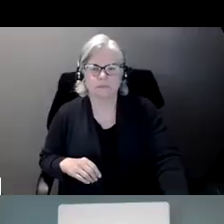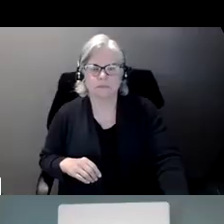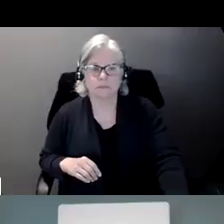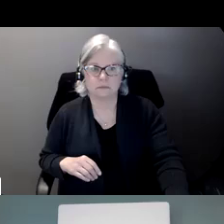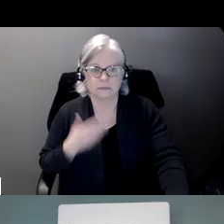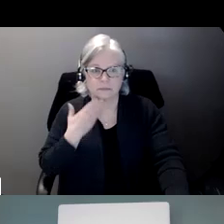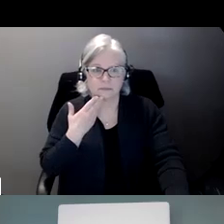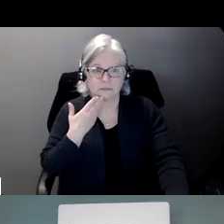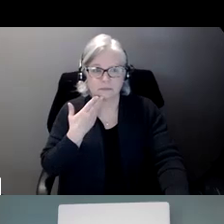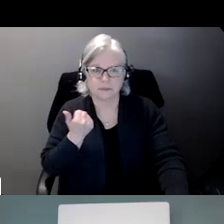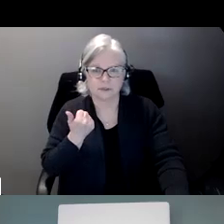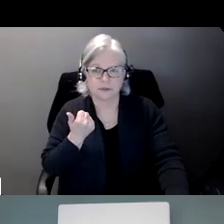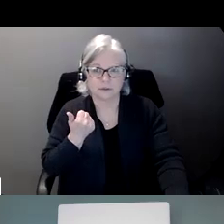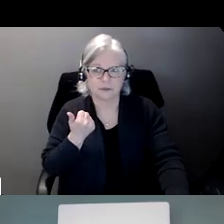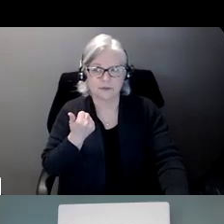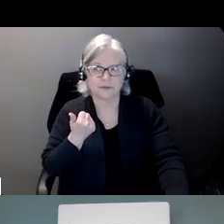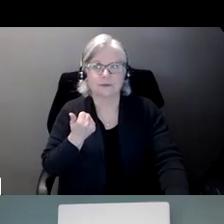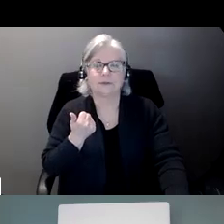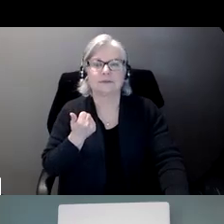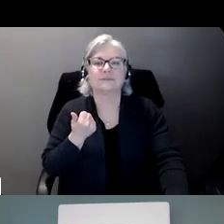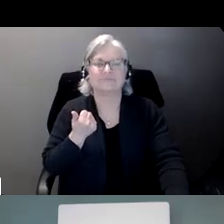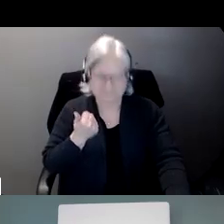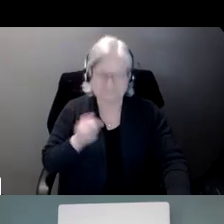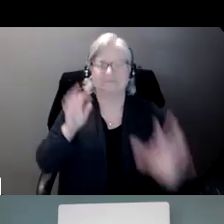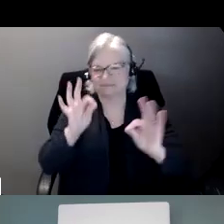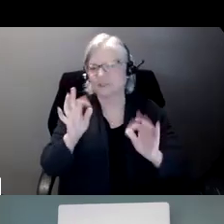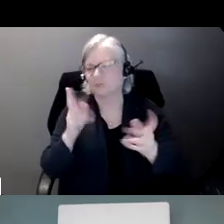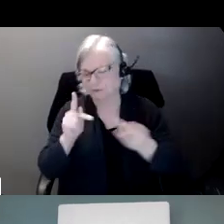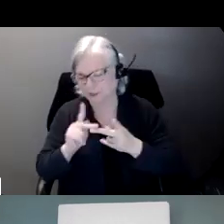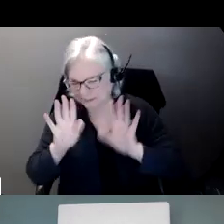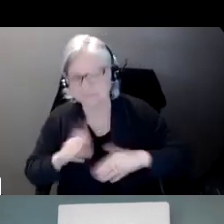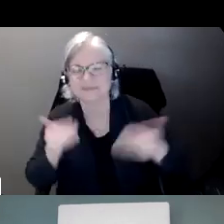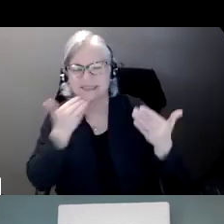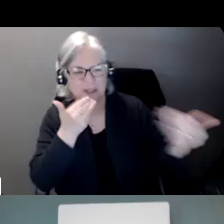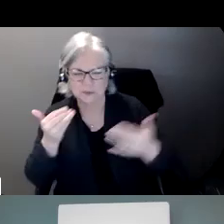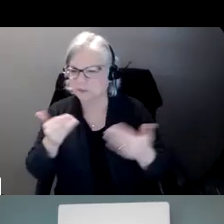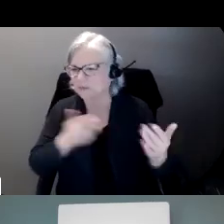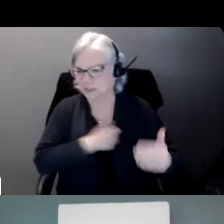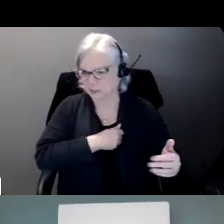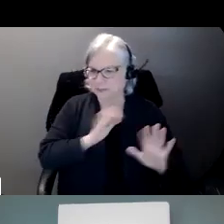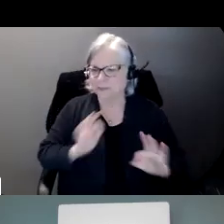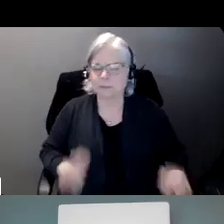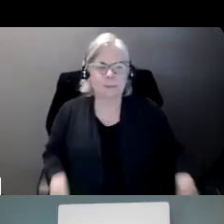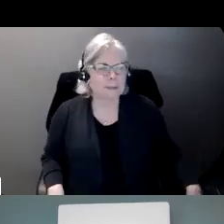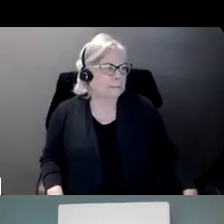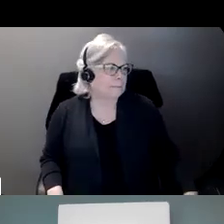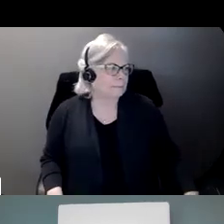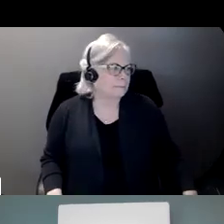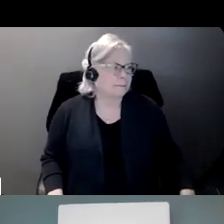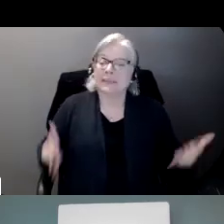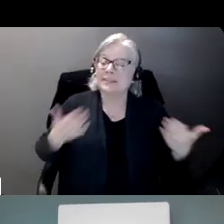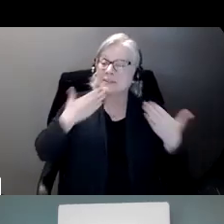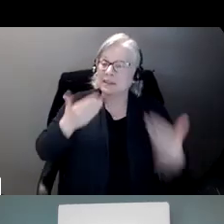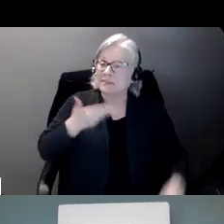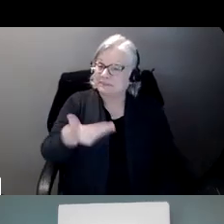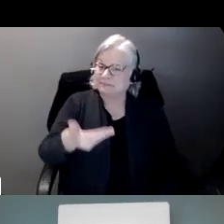better. coming. There you go. Perfect. Thank you. Thank you. Sorry about that. Thank you for having